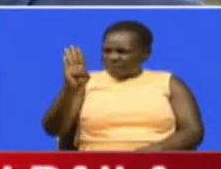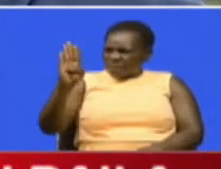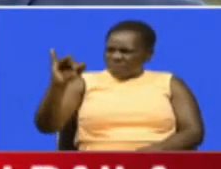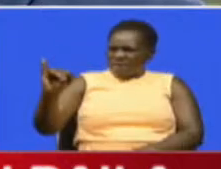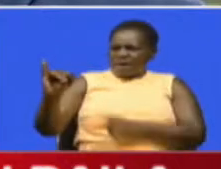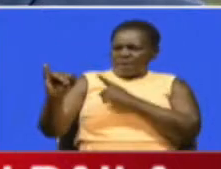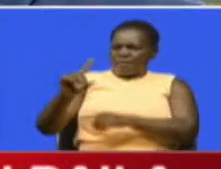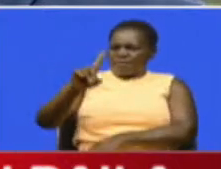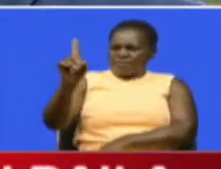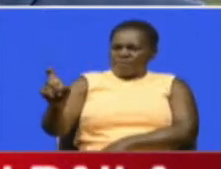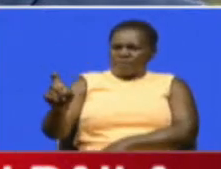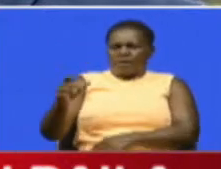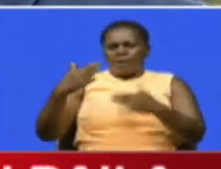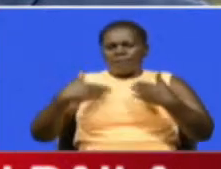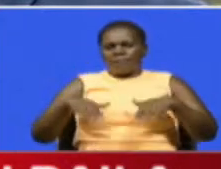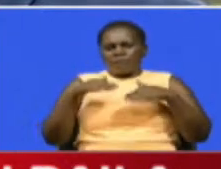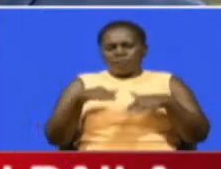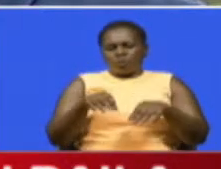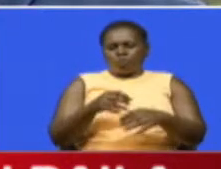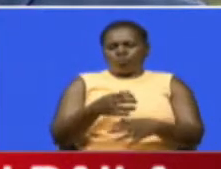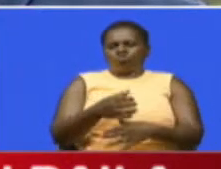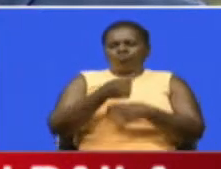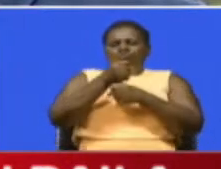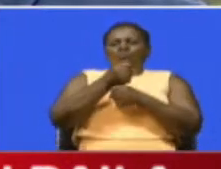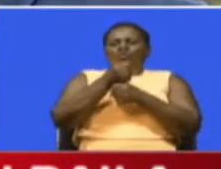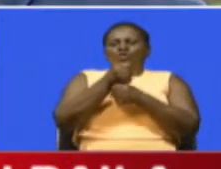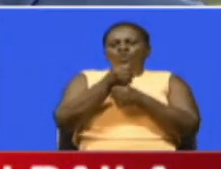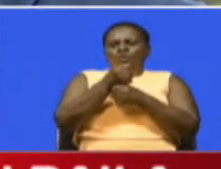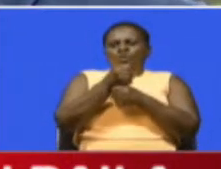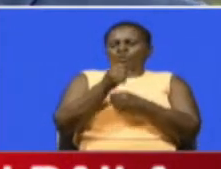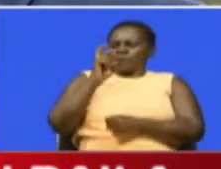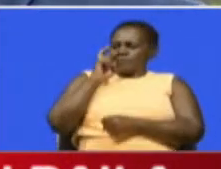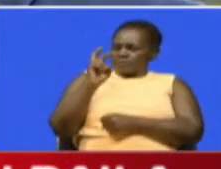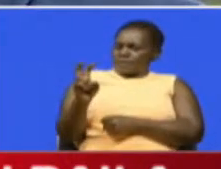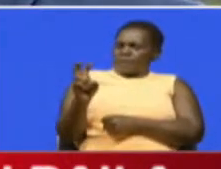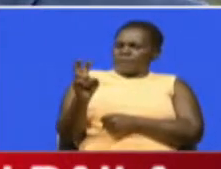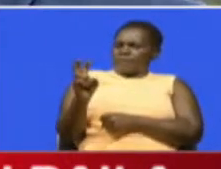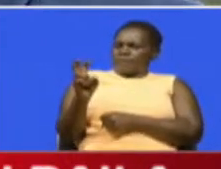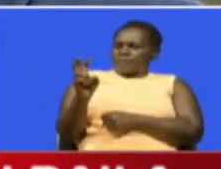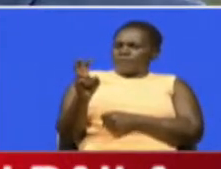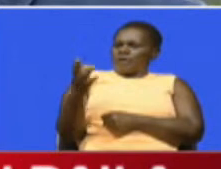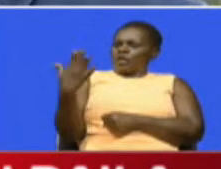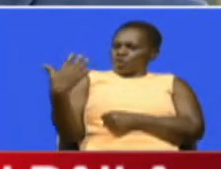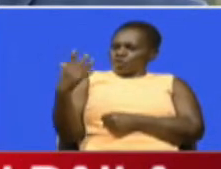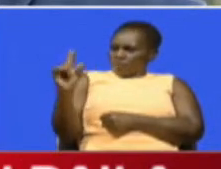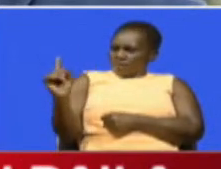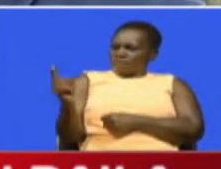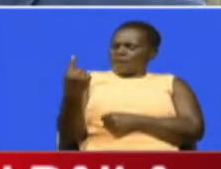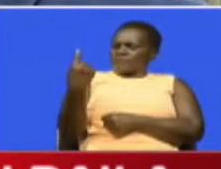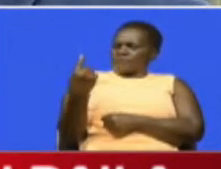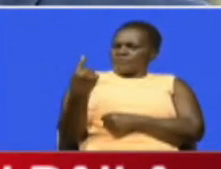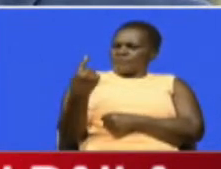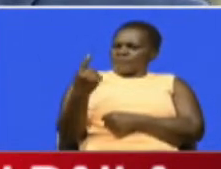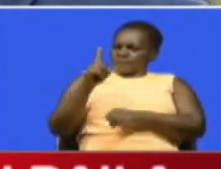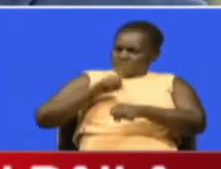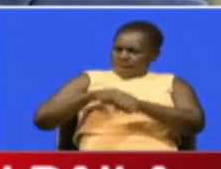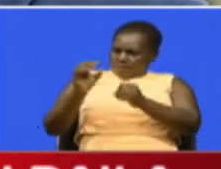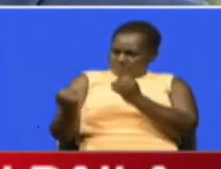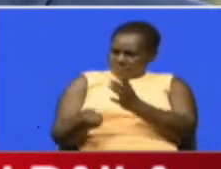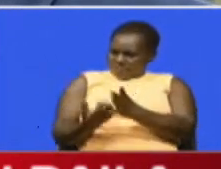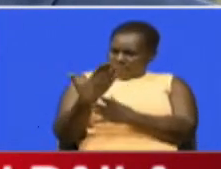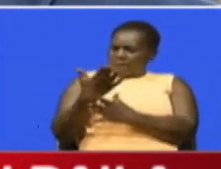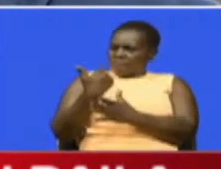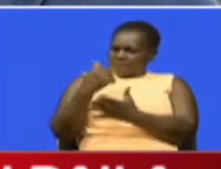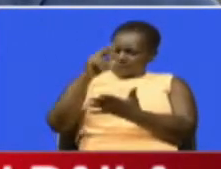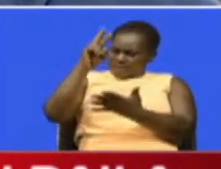that people should hold their horses and look at the document once it is released.